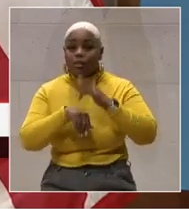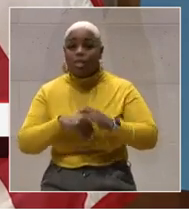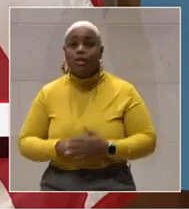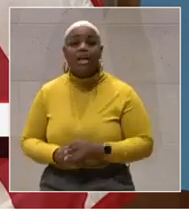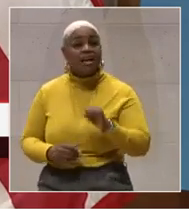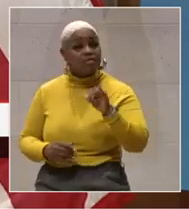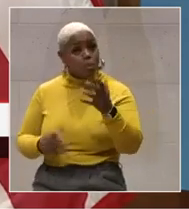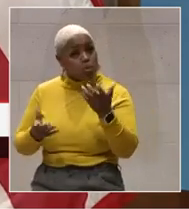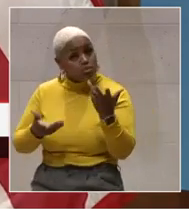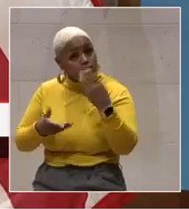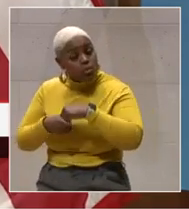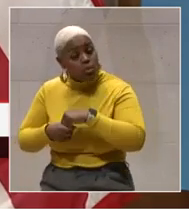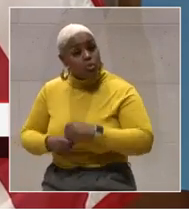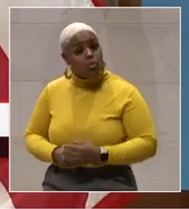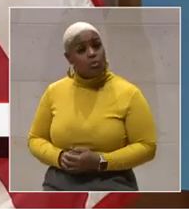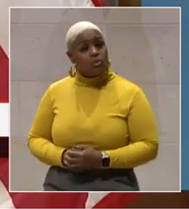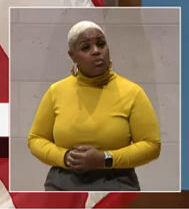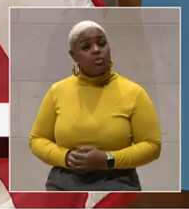us.